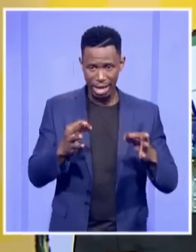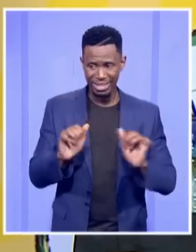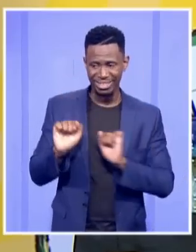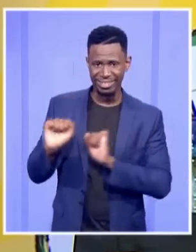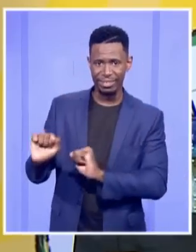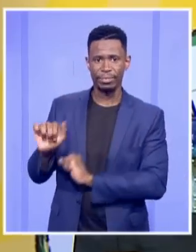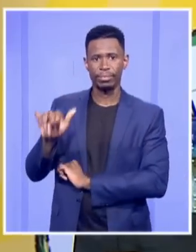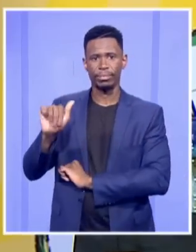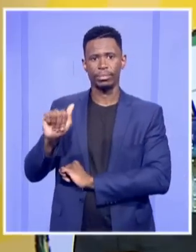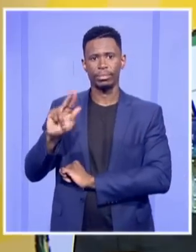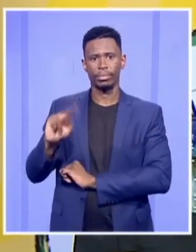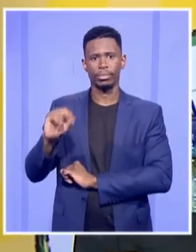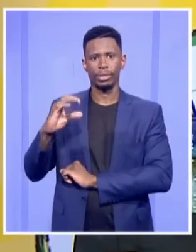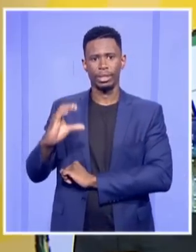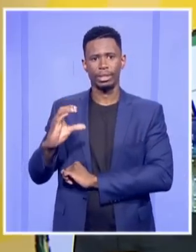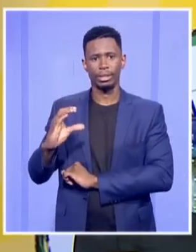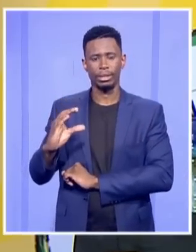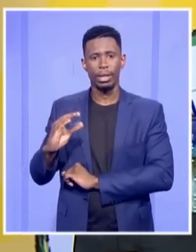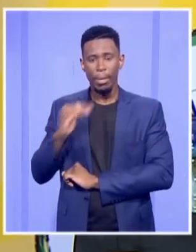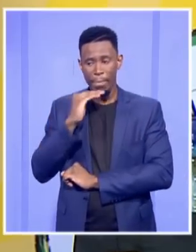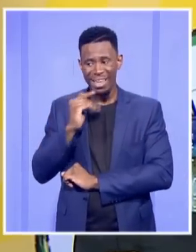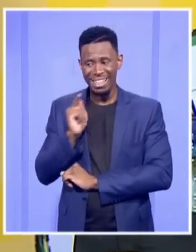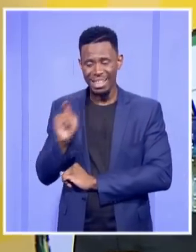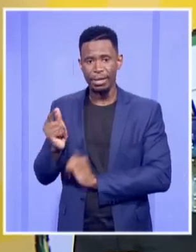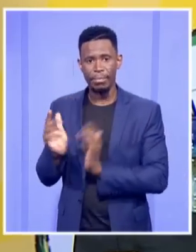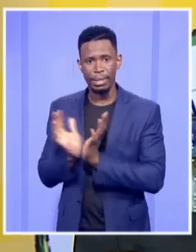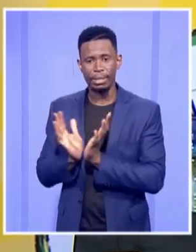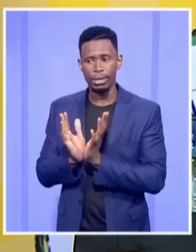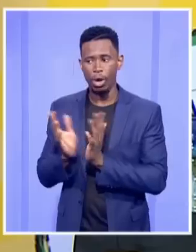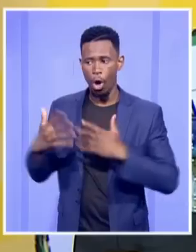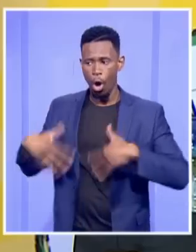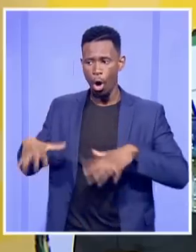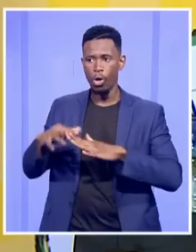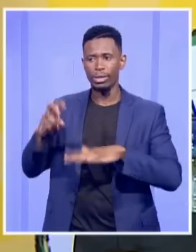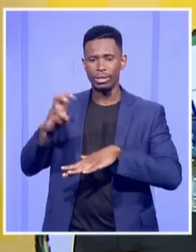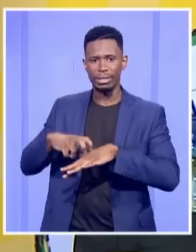minimum consensus forged in those meetings.